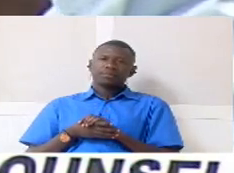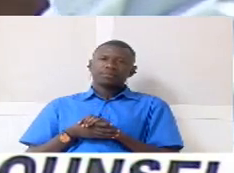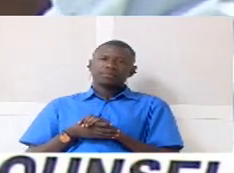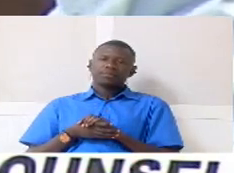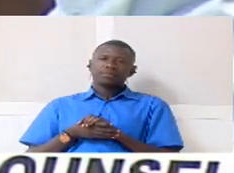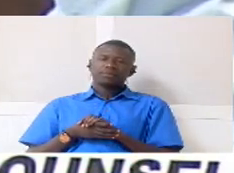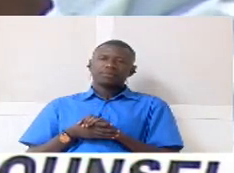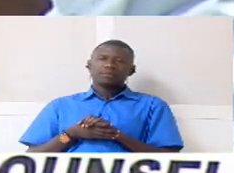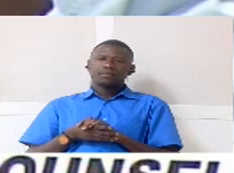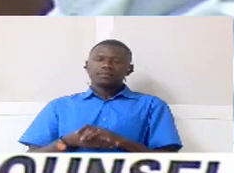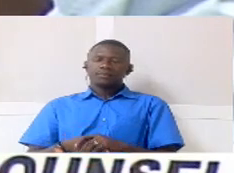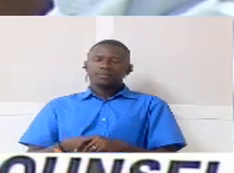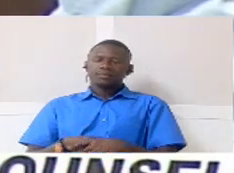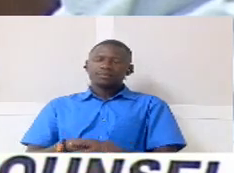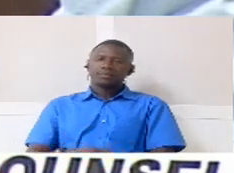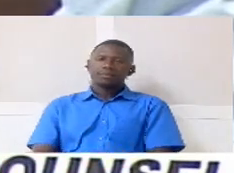bije mango makamo fam soto